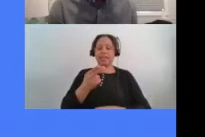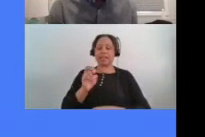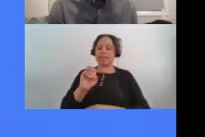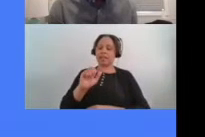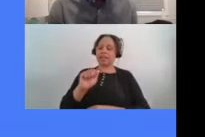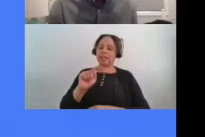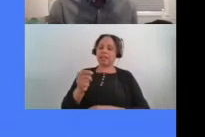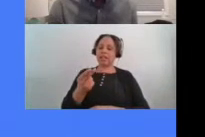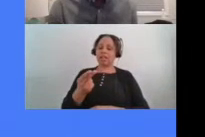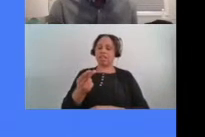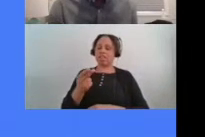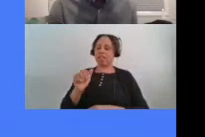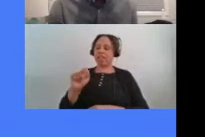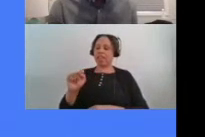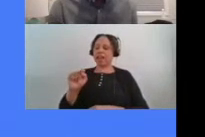health@mccchicago.org. Again, that is